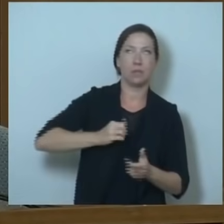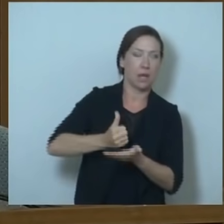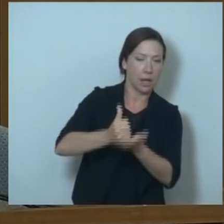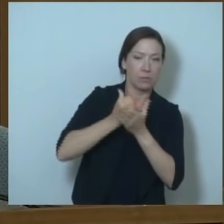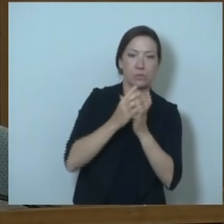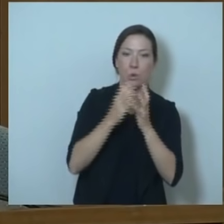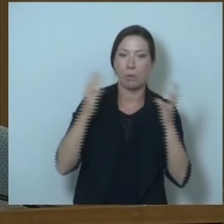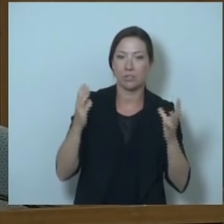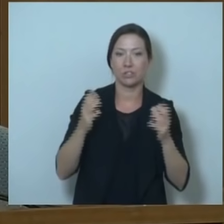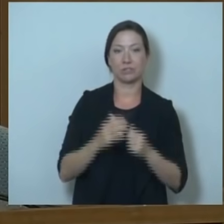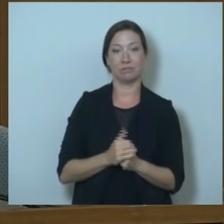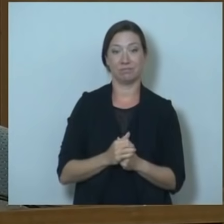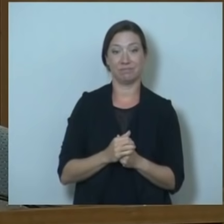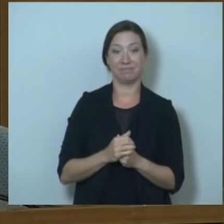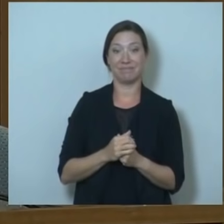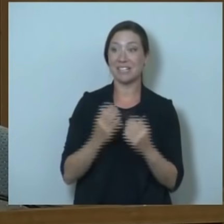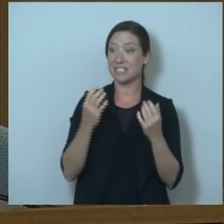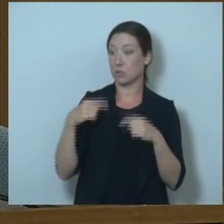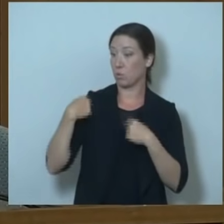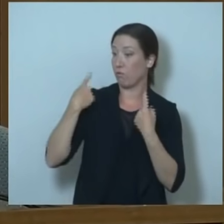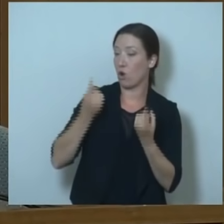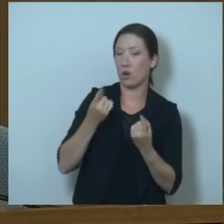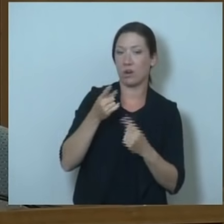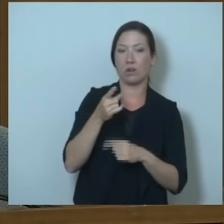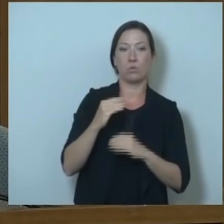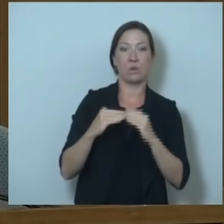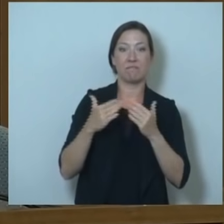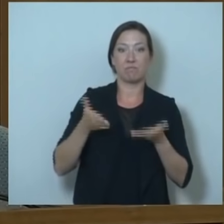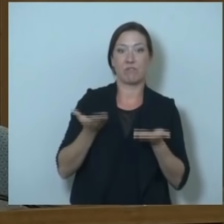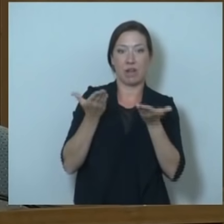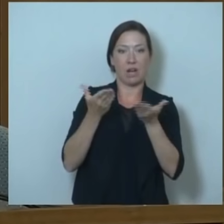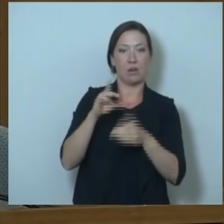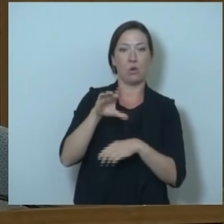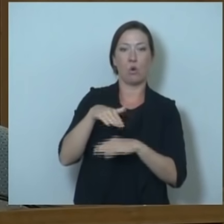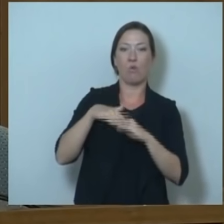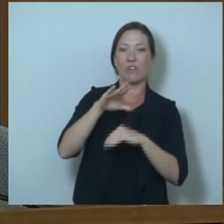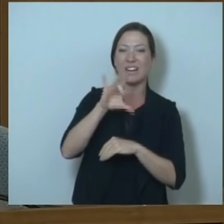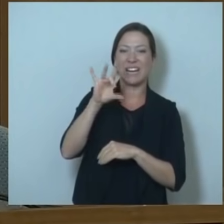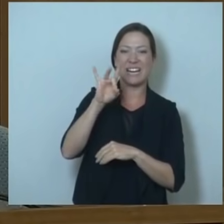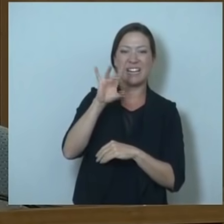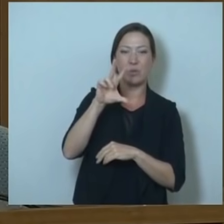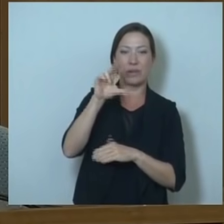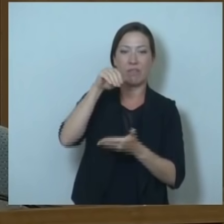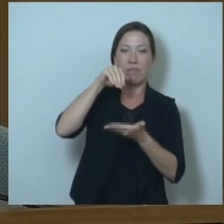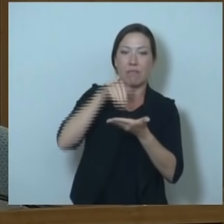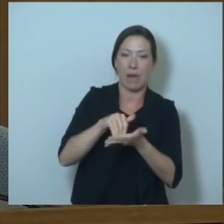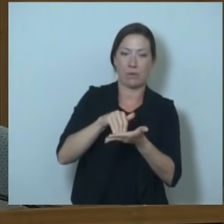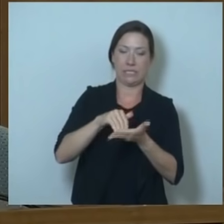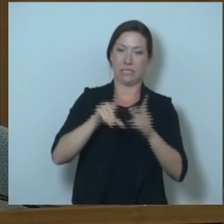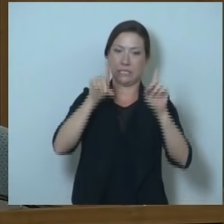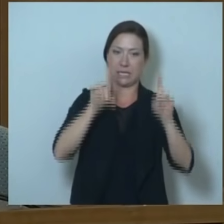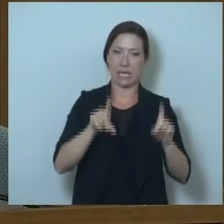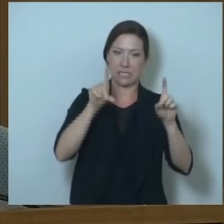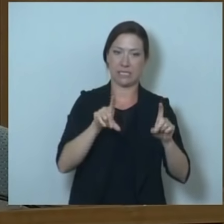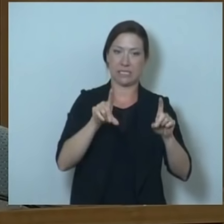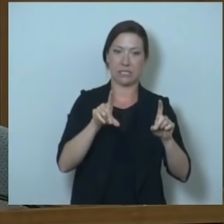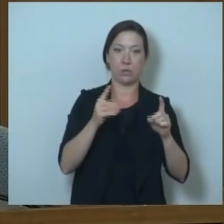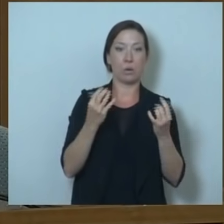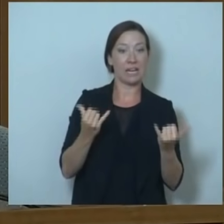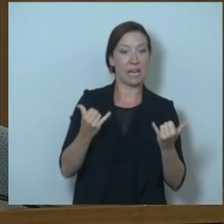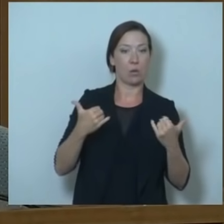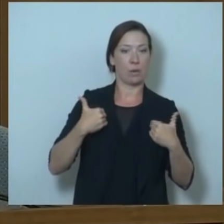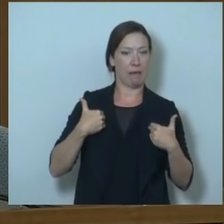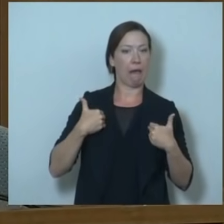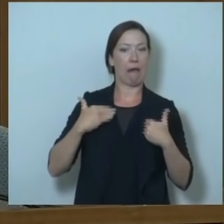over 83,000 tests to date. We have the capacity to do 5,000, and I'll be talking a little bit more about this. But